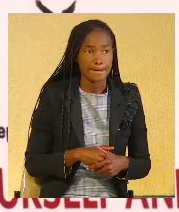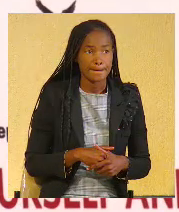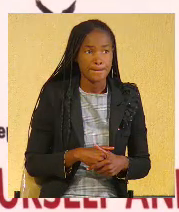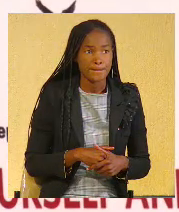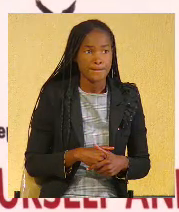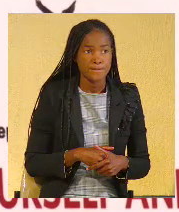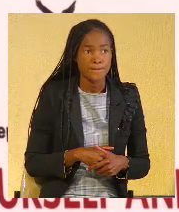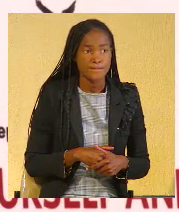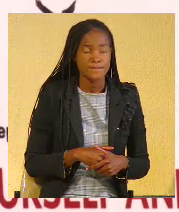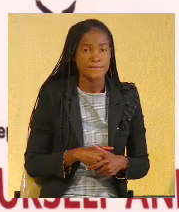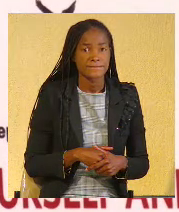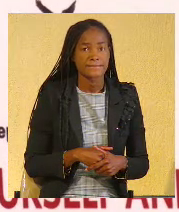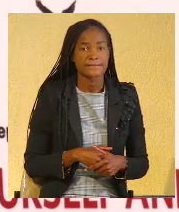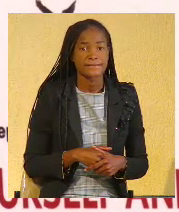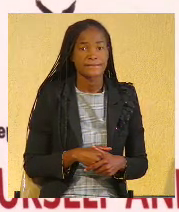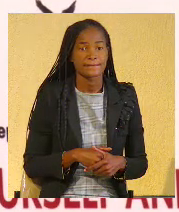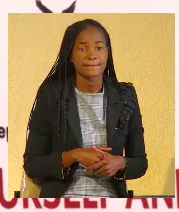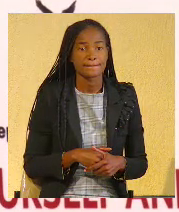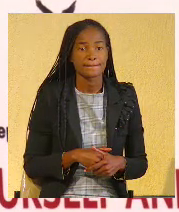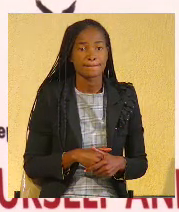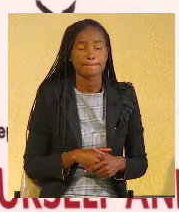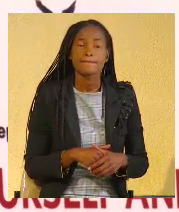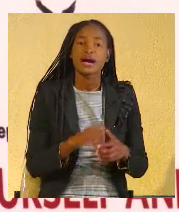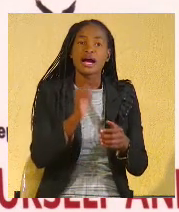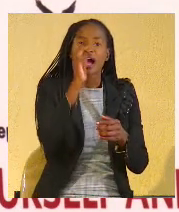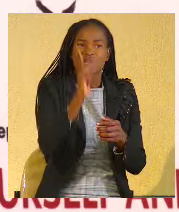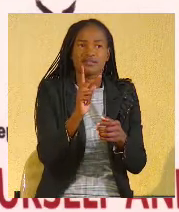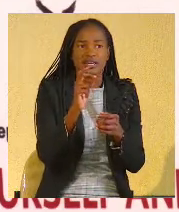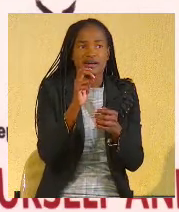Data analysis for potentially duplicate applications